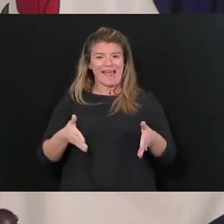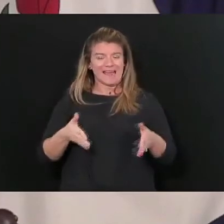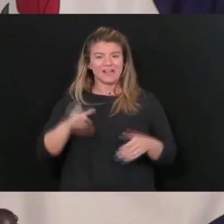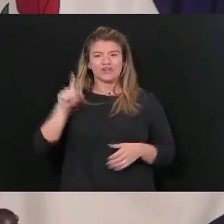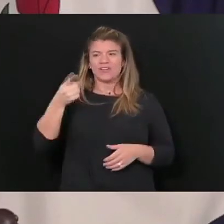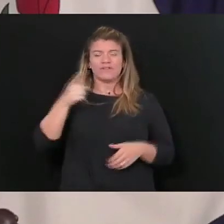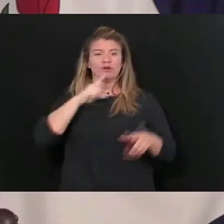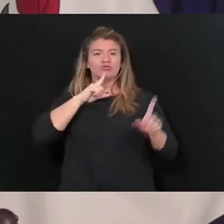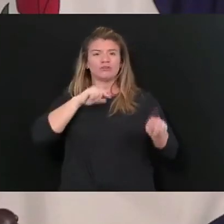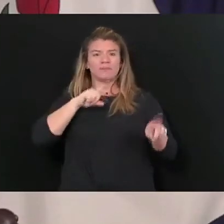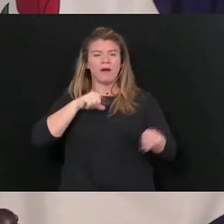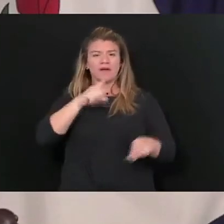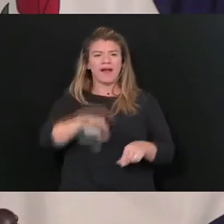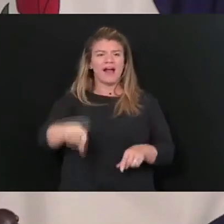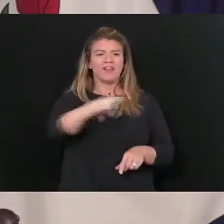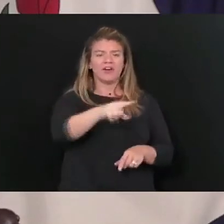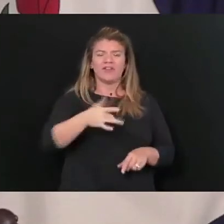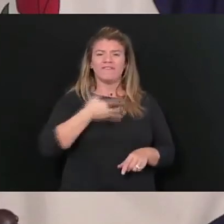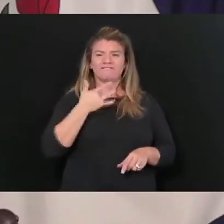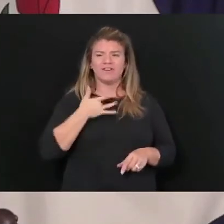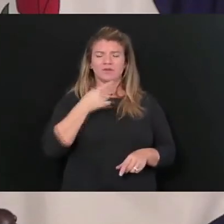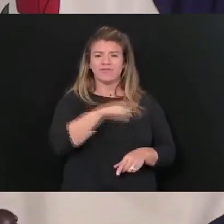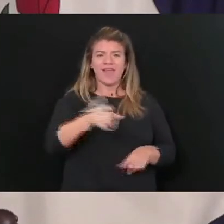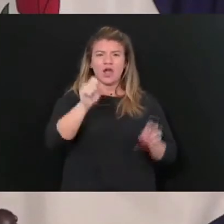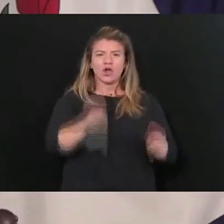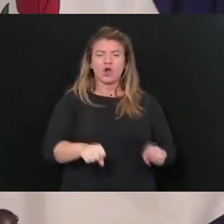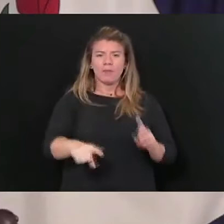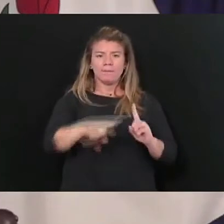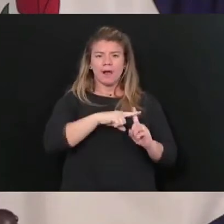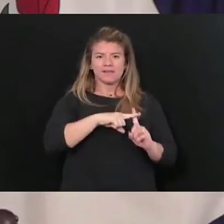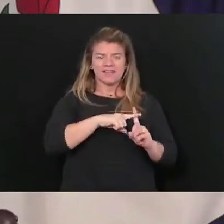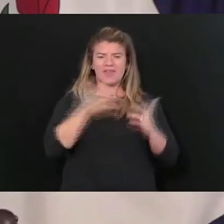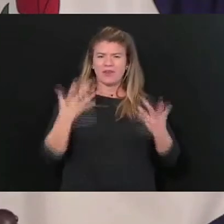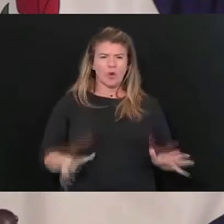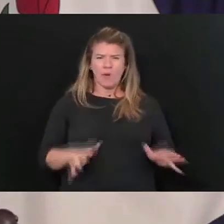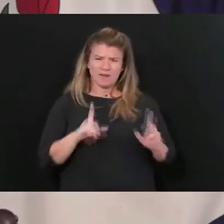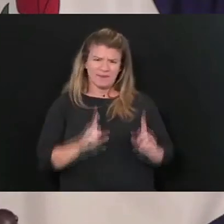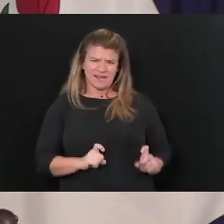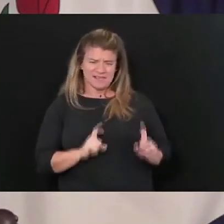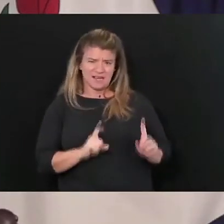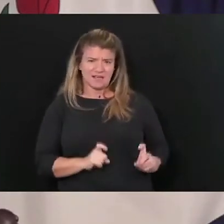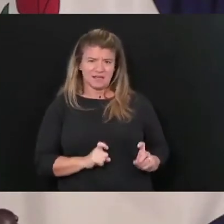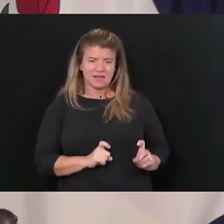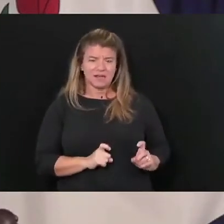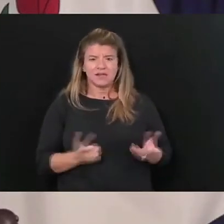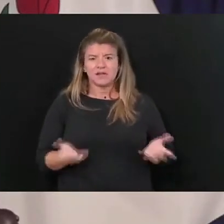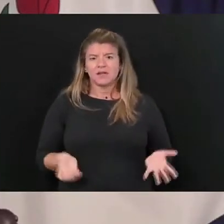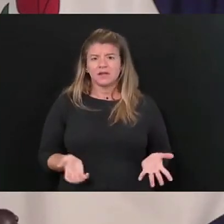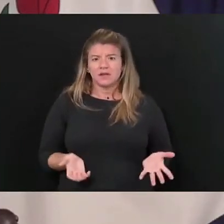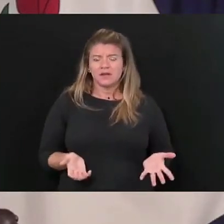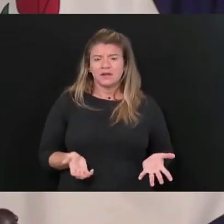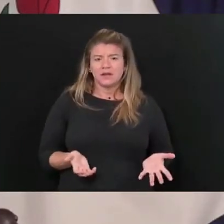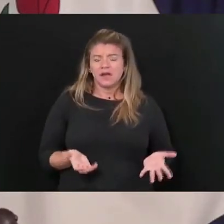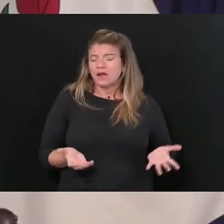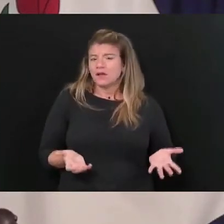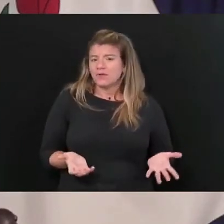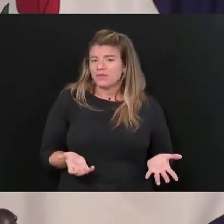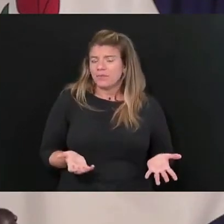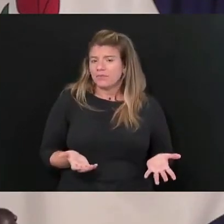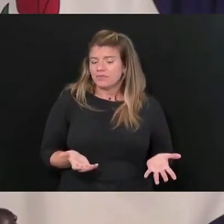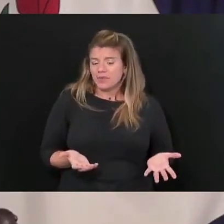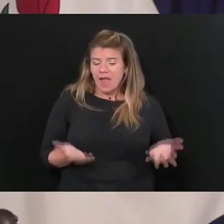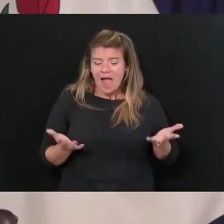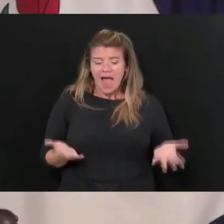there that feels like that they could possibly be positive and doesn't want to get tested. You know, so, you know,